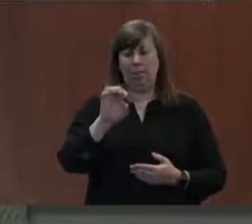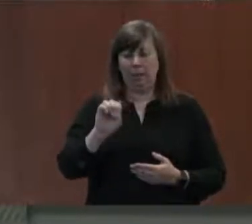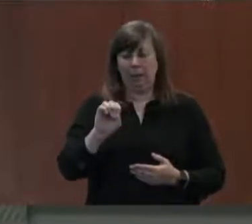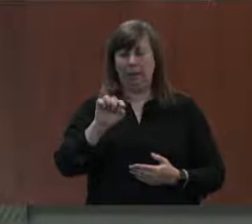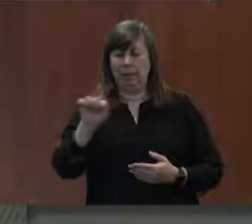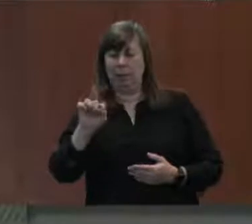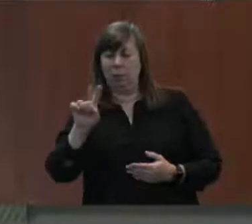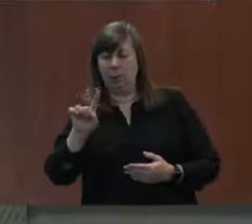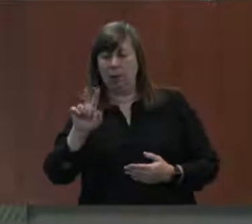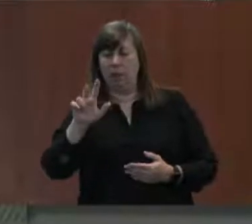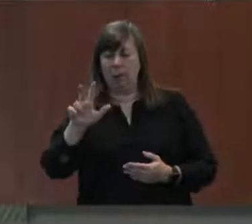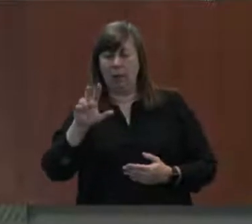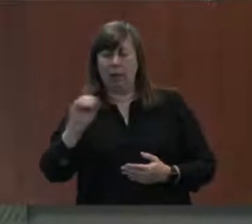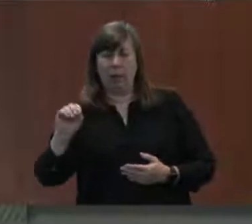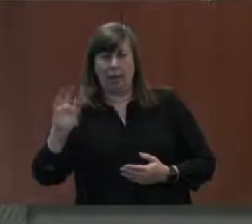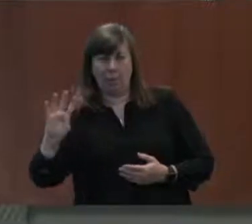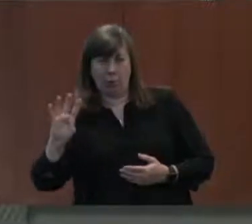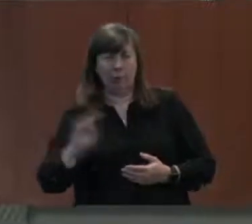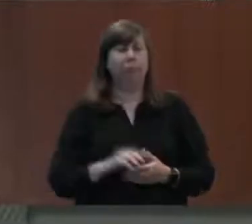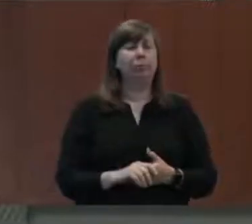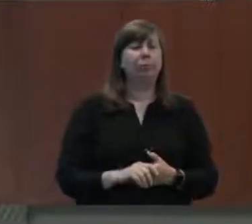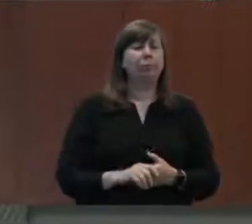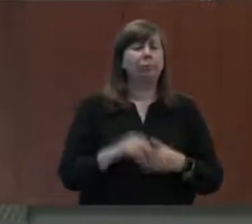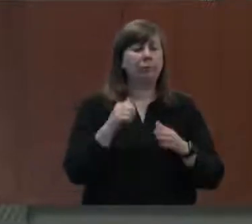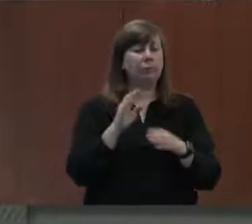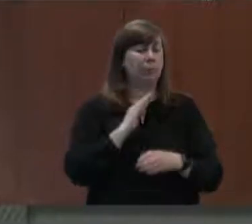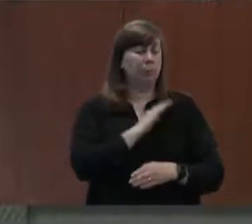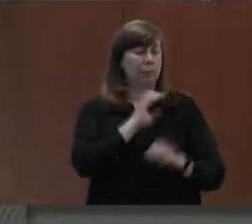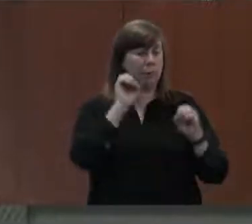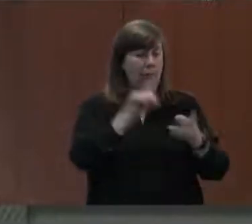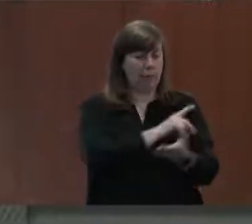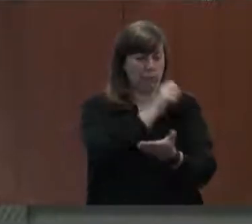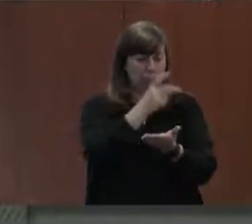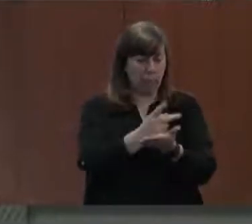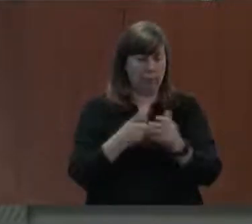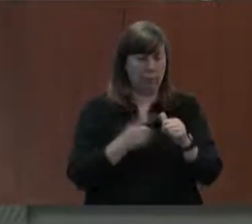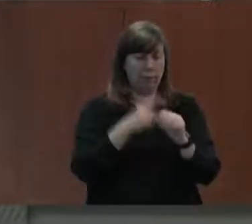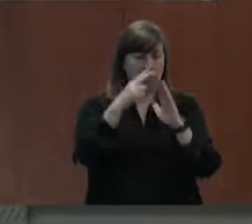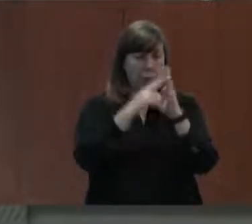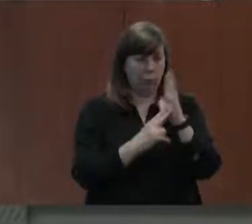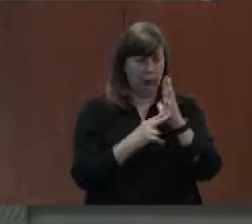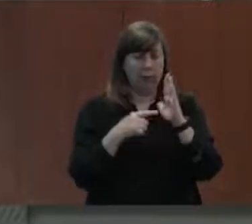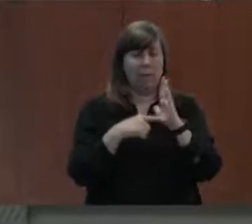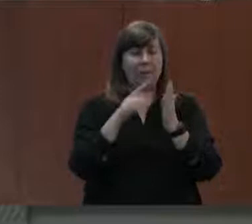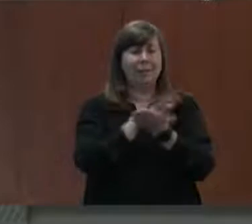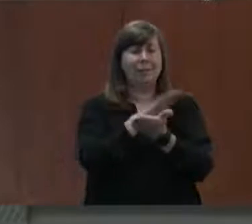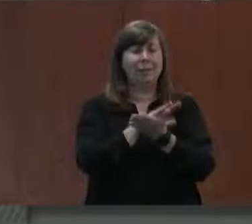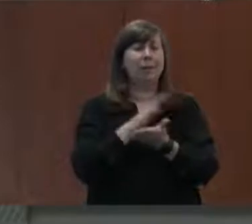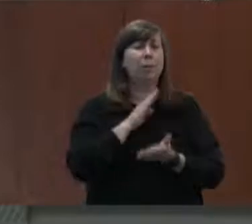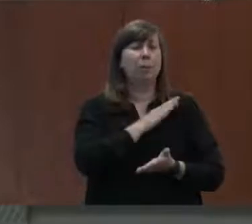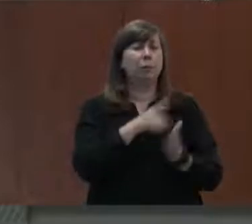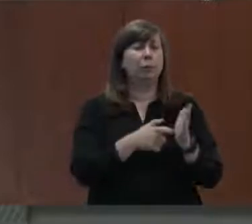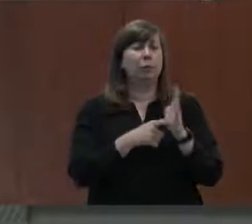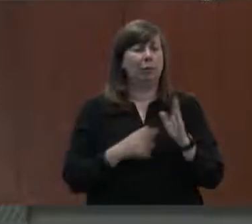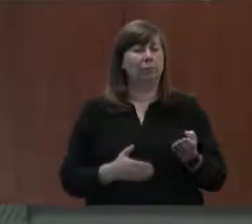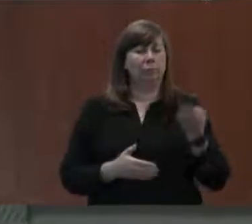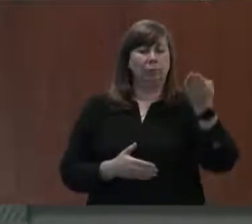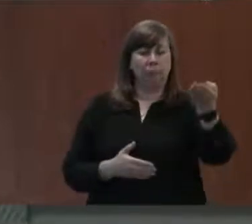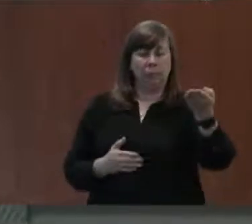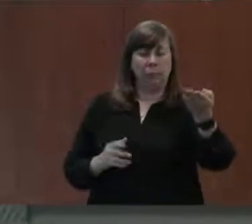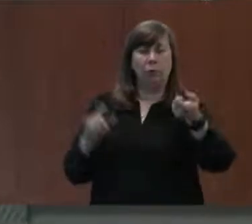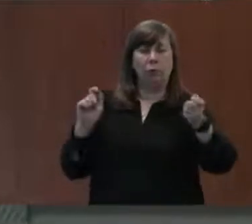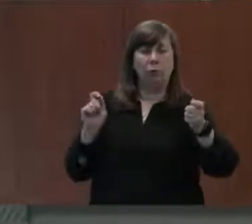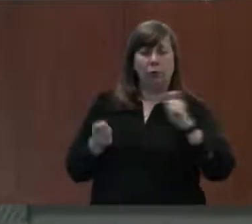Bbfe-E1, 3, and 4. Upon the Board of Education's approval of the first reading of these documents, the board is required to submit its